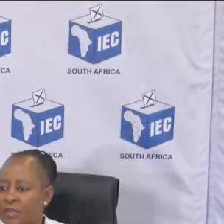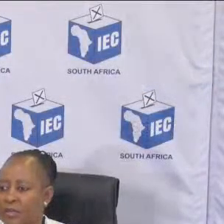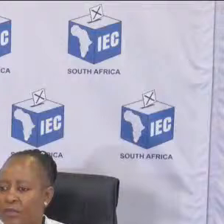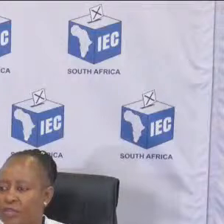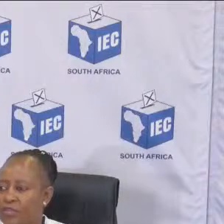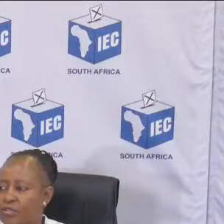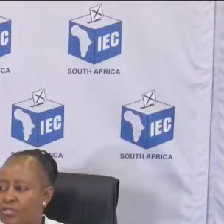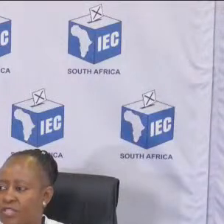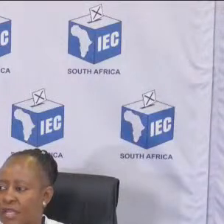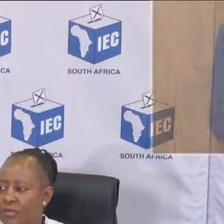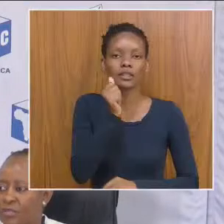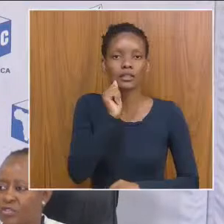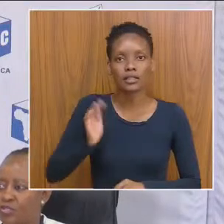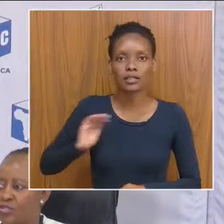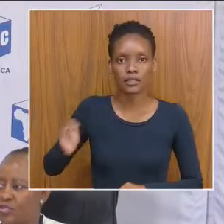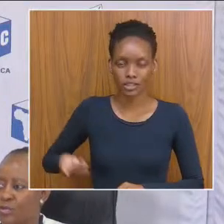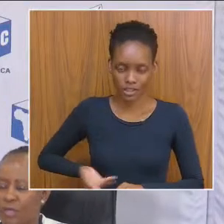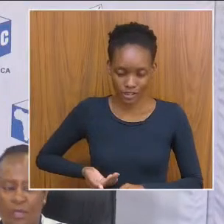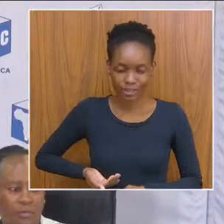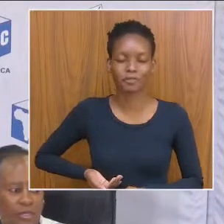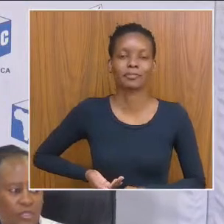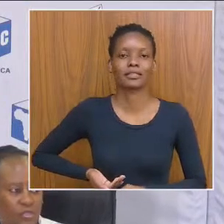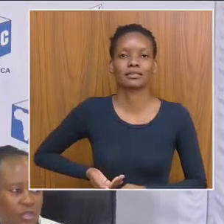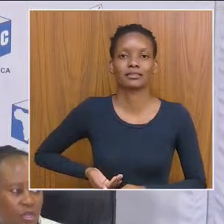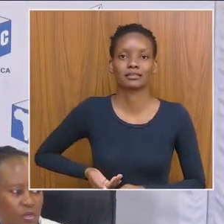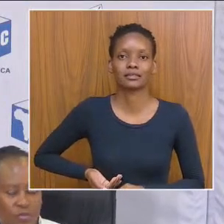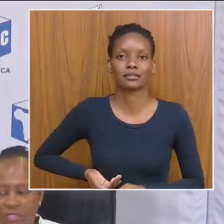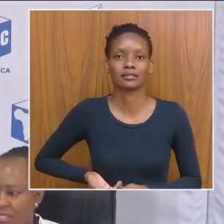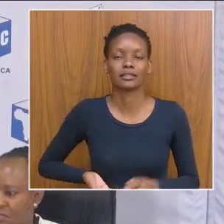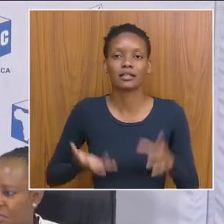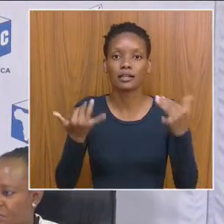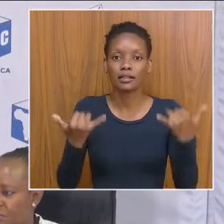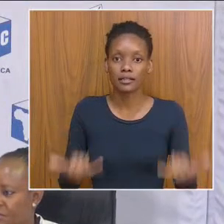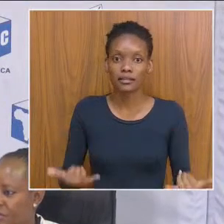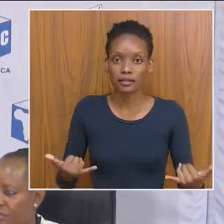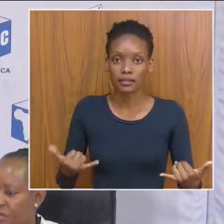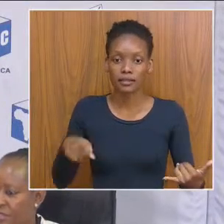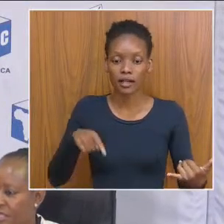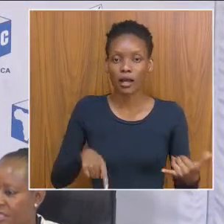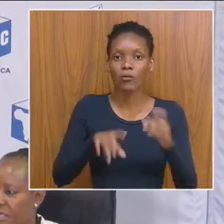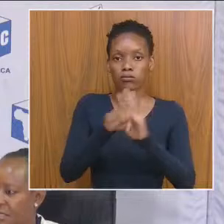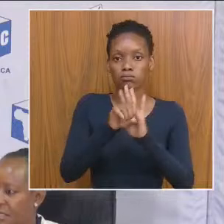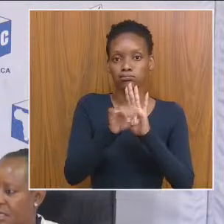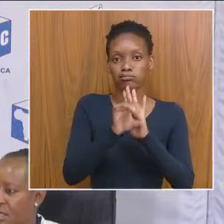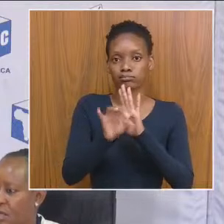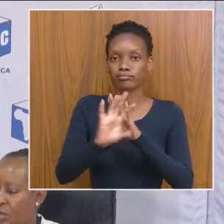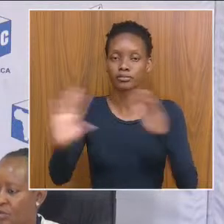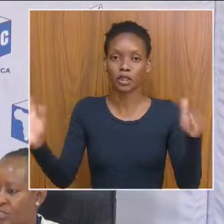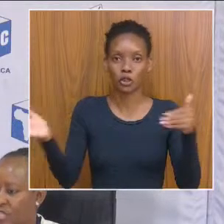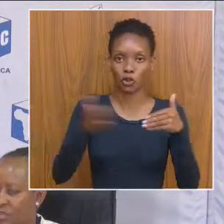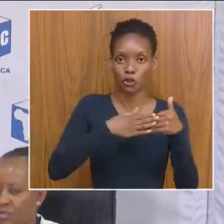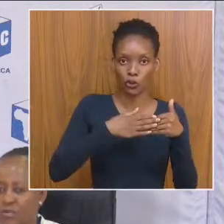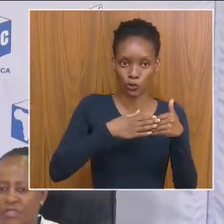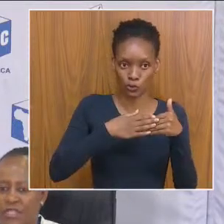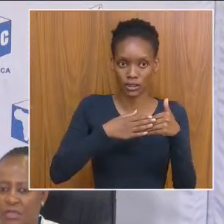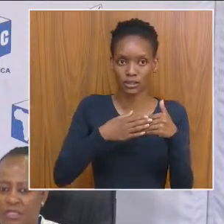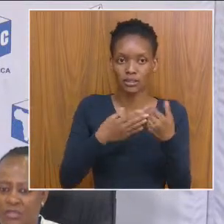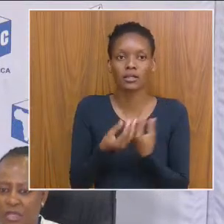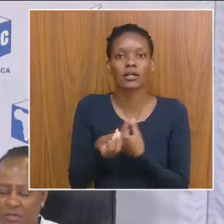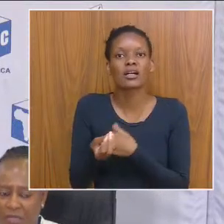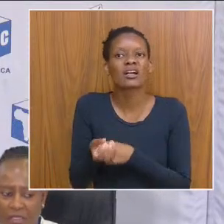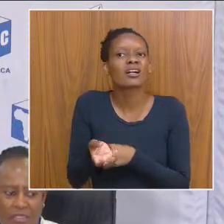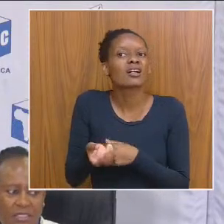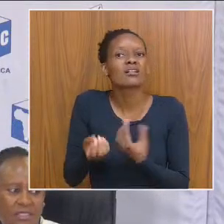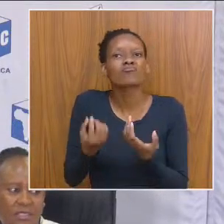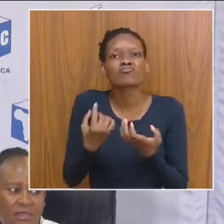Ladies and gentlemen, on that note, allow me to bring to a close this press briefing. You've got the statement on your chat groups as